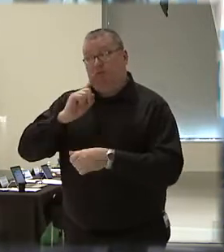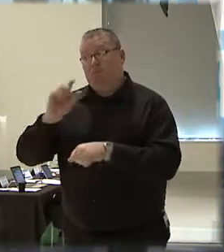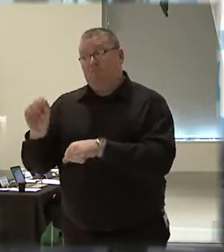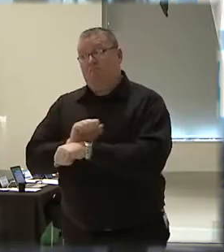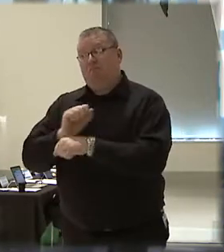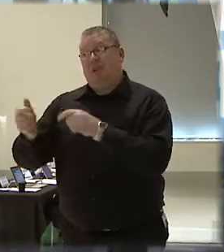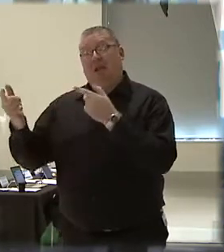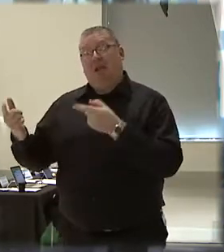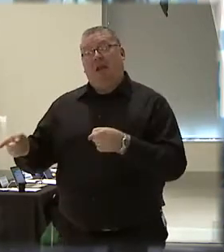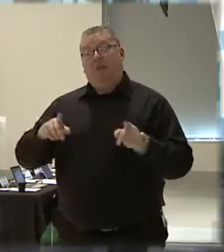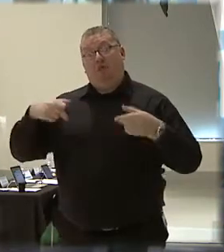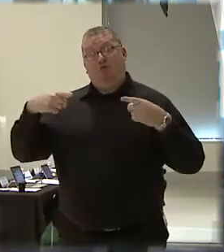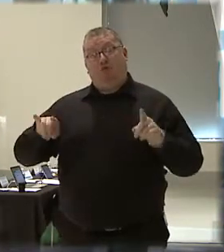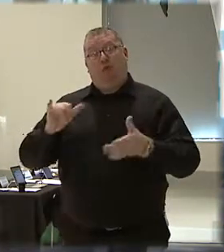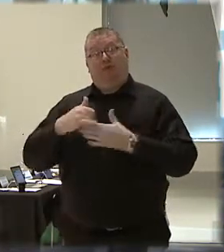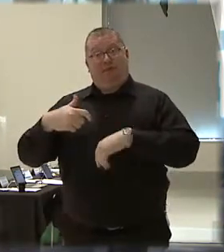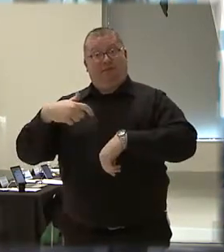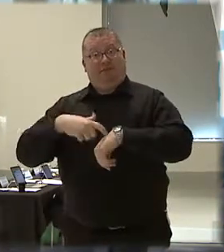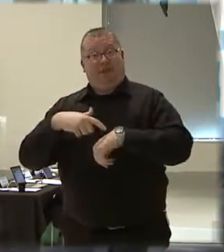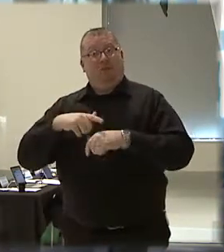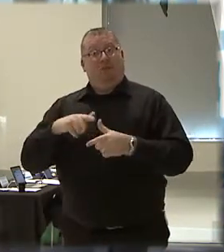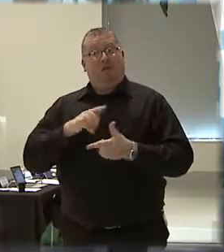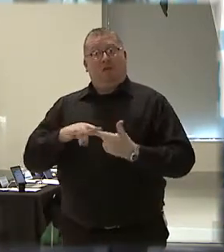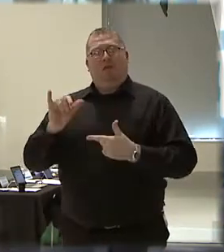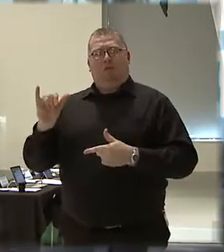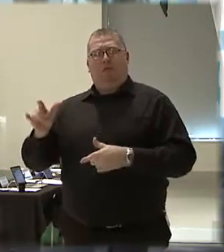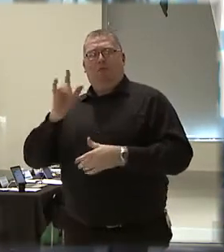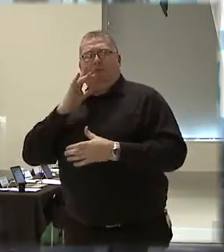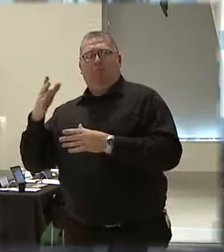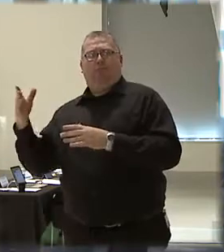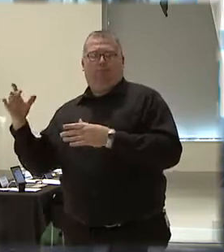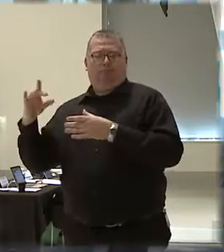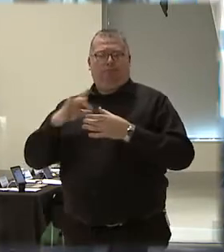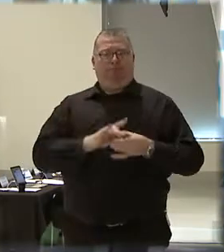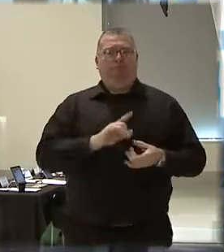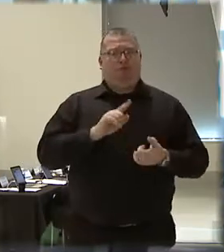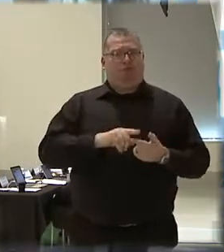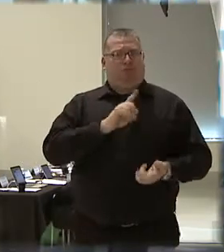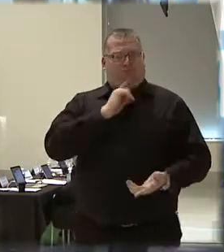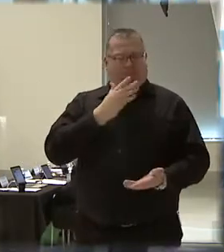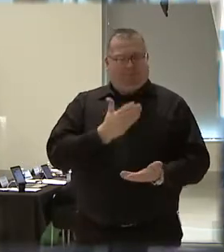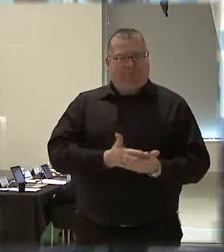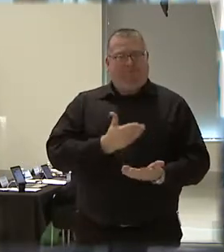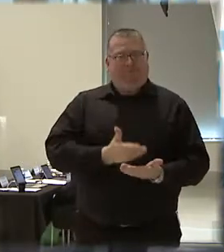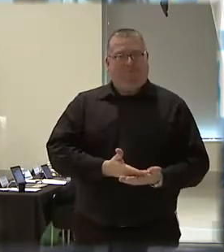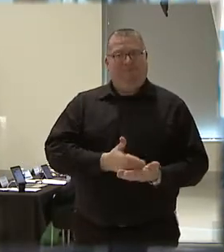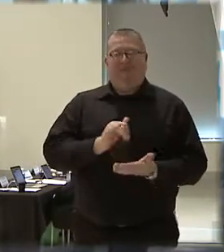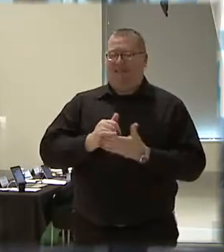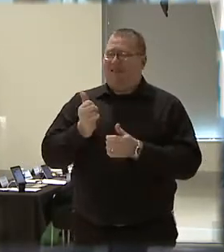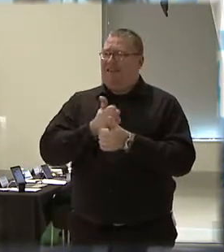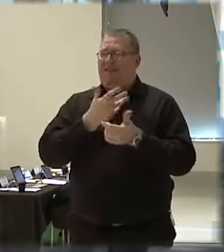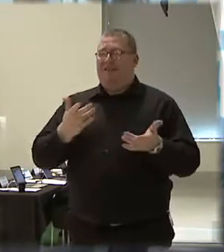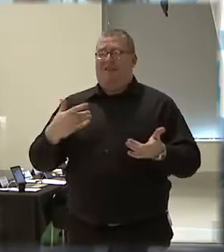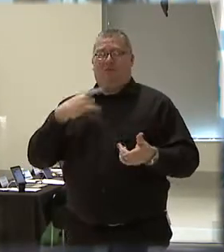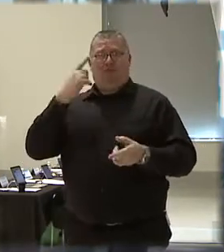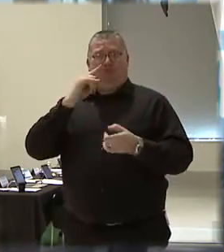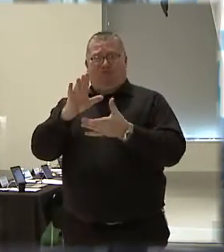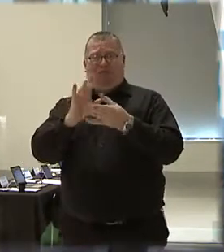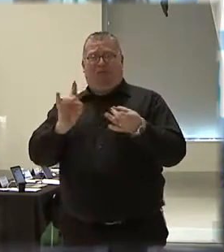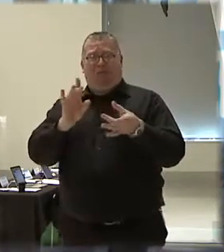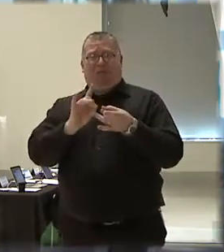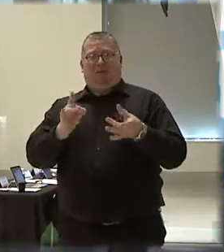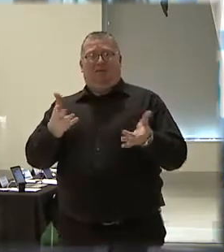that situation, doesn't that go to the heart of legitimacy? Doesn't that go to the heart of everything you just said?